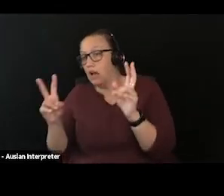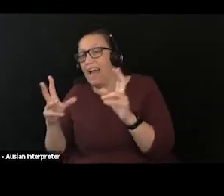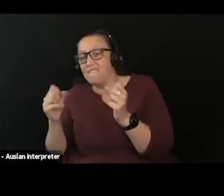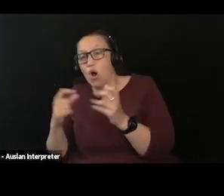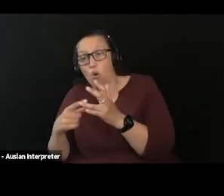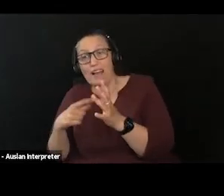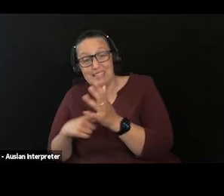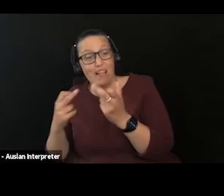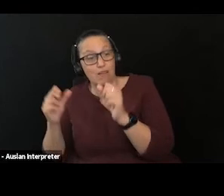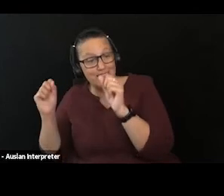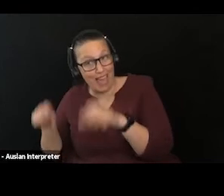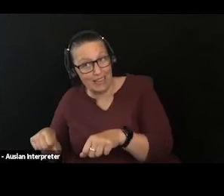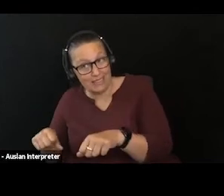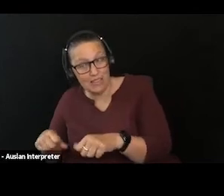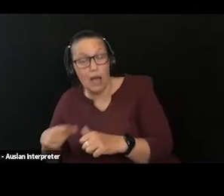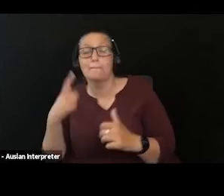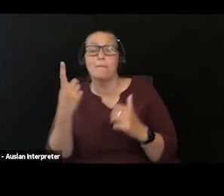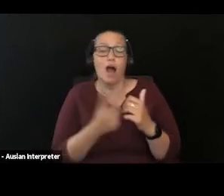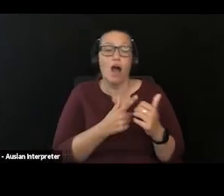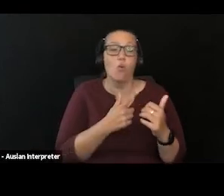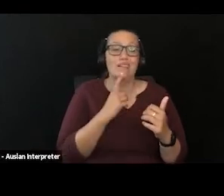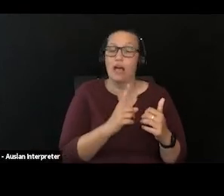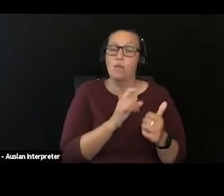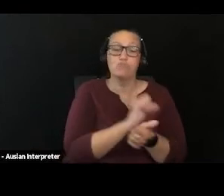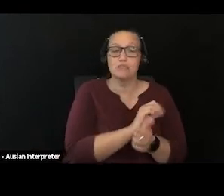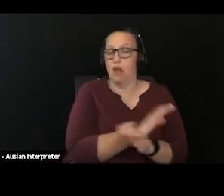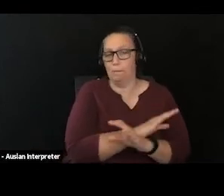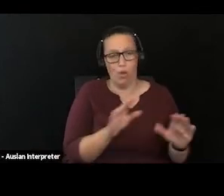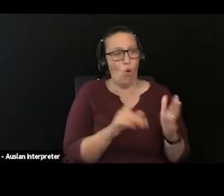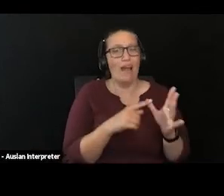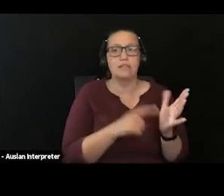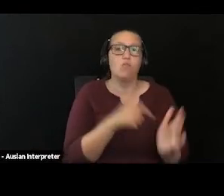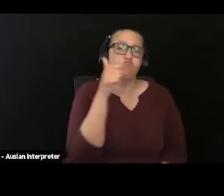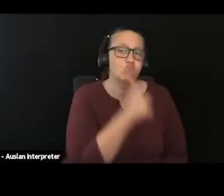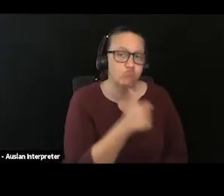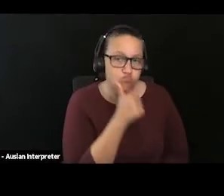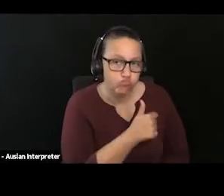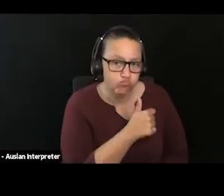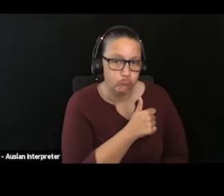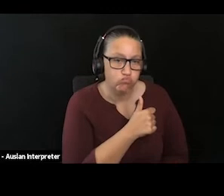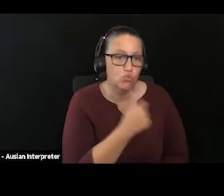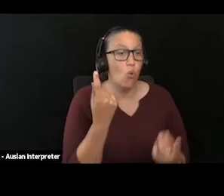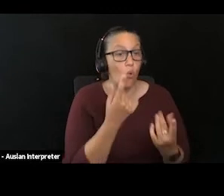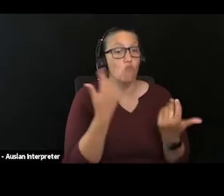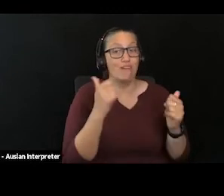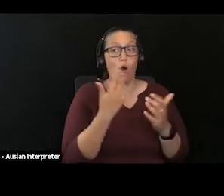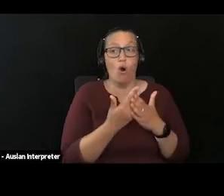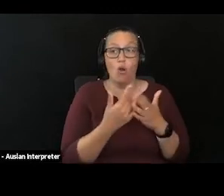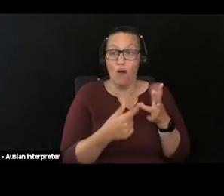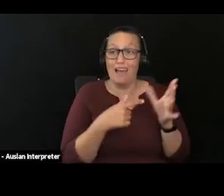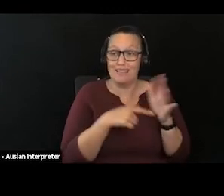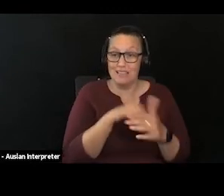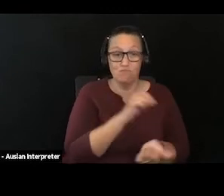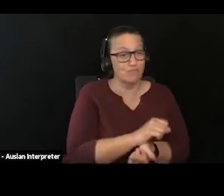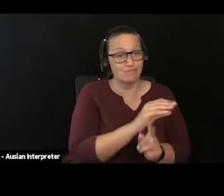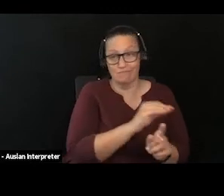in the community, but we stopped enrollment in the prison. And for those who were already on OAT in prison, we moved